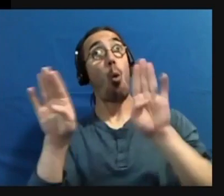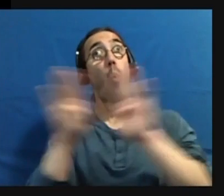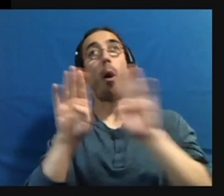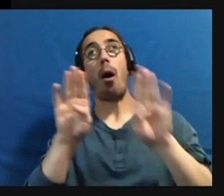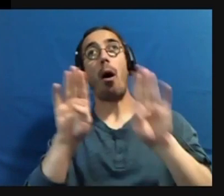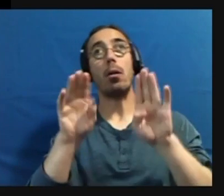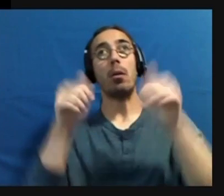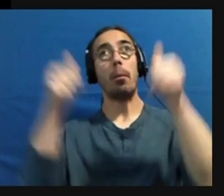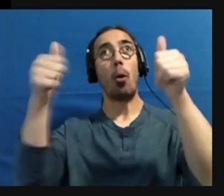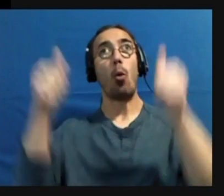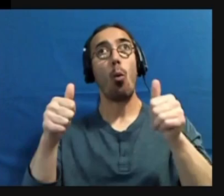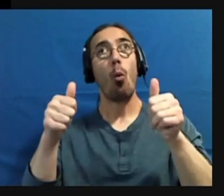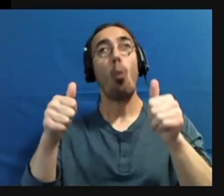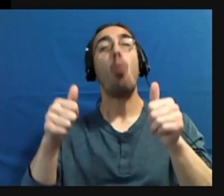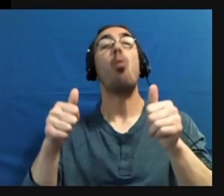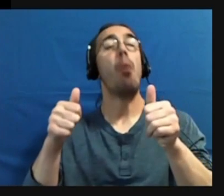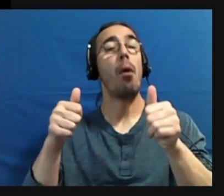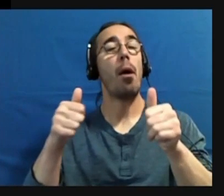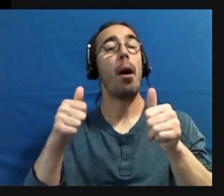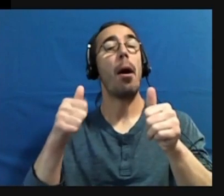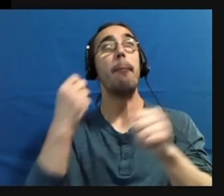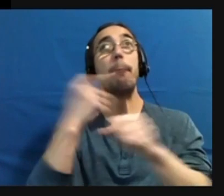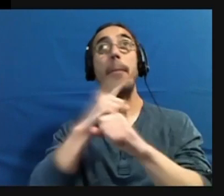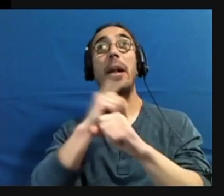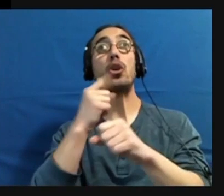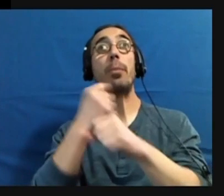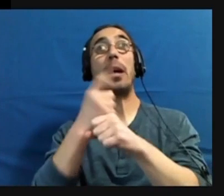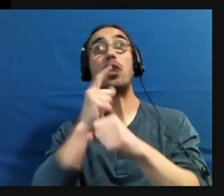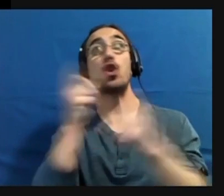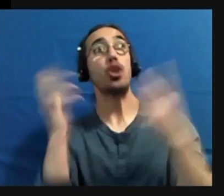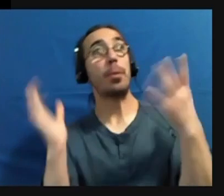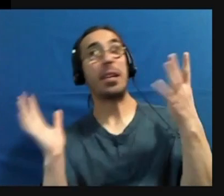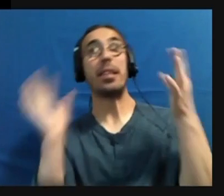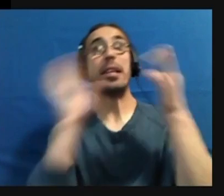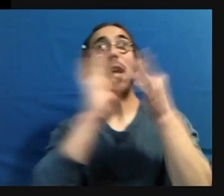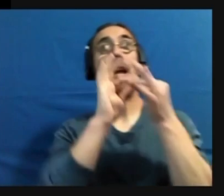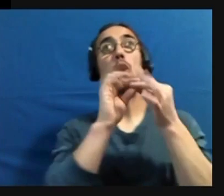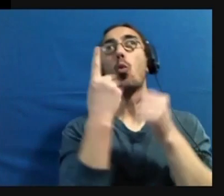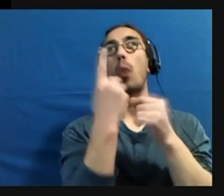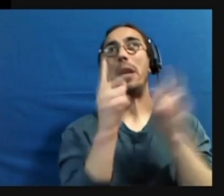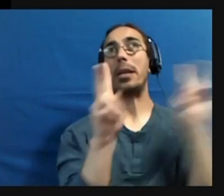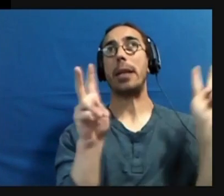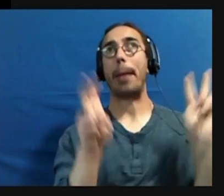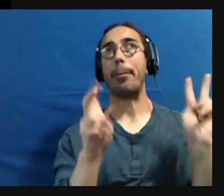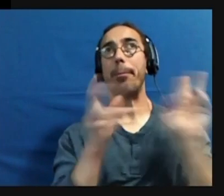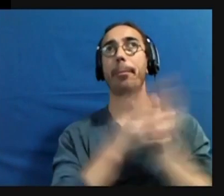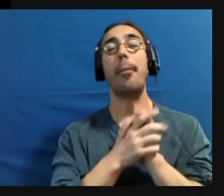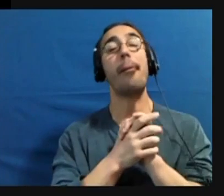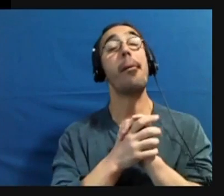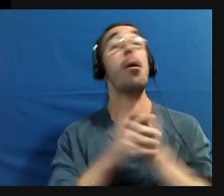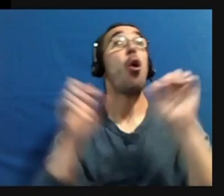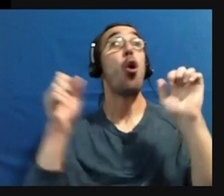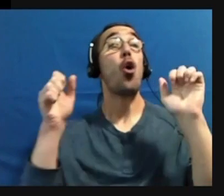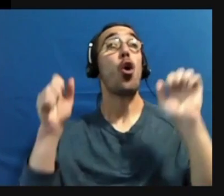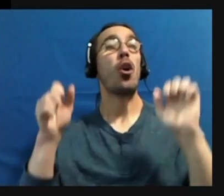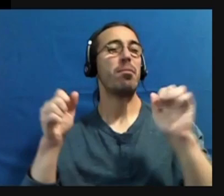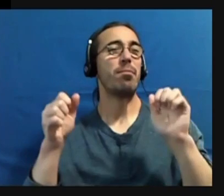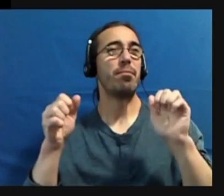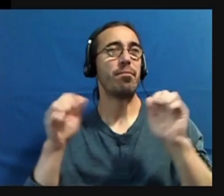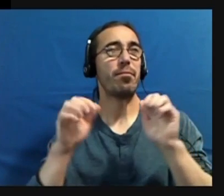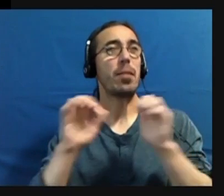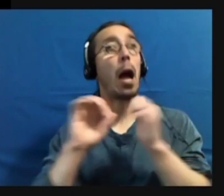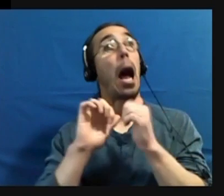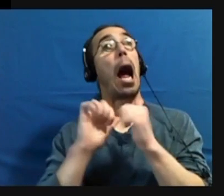should all be in line together with that one subject matter. This can have implications to the way that you set up